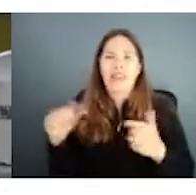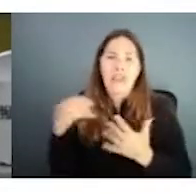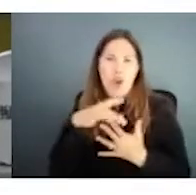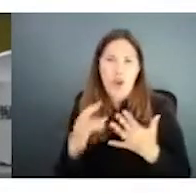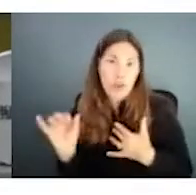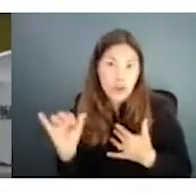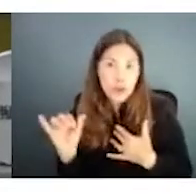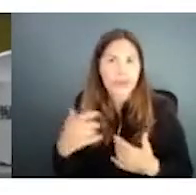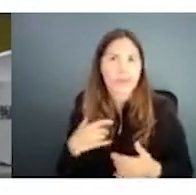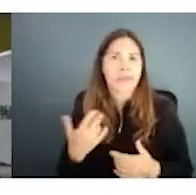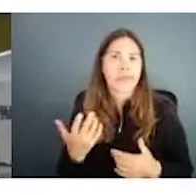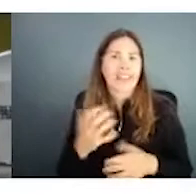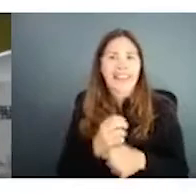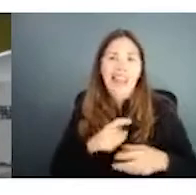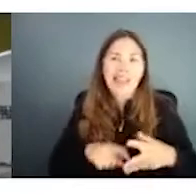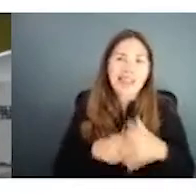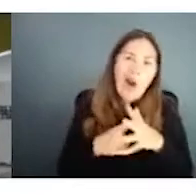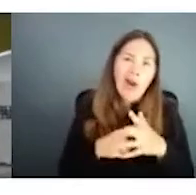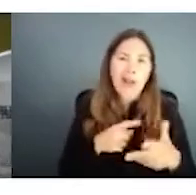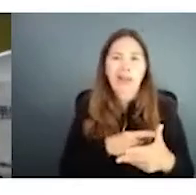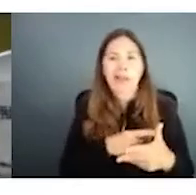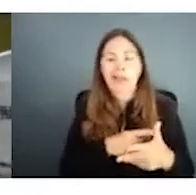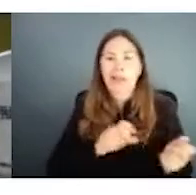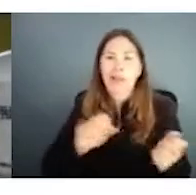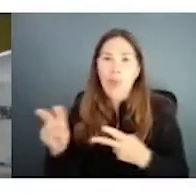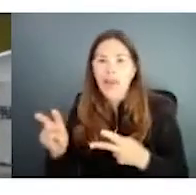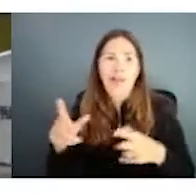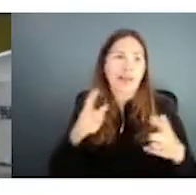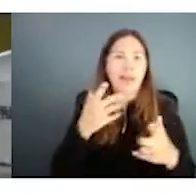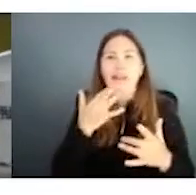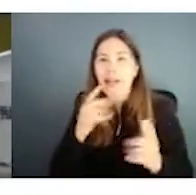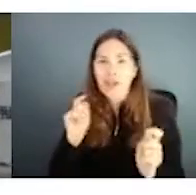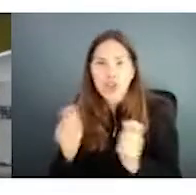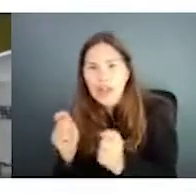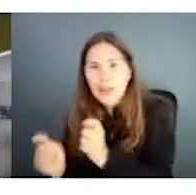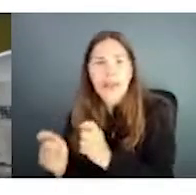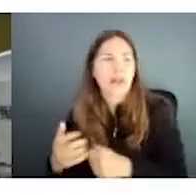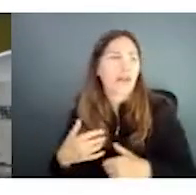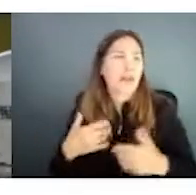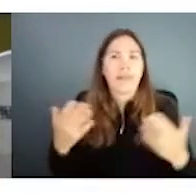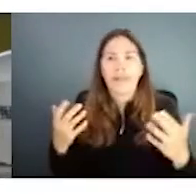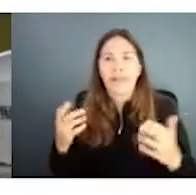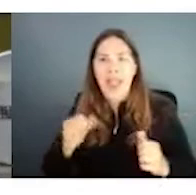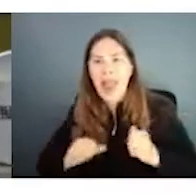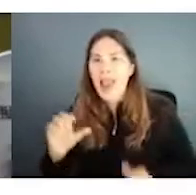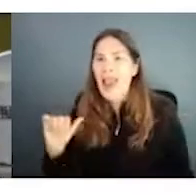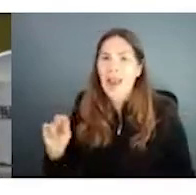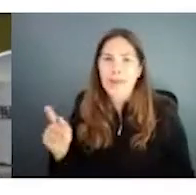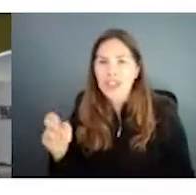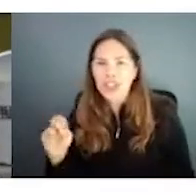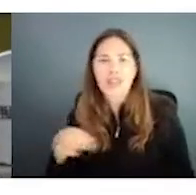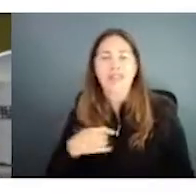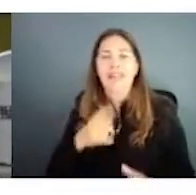right? Everything from getting started, importing, animation, color adjustments. And you'll find once you get into some of